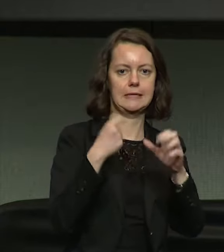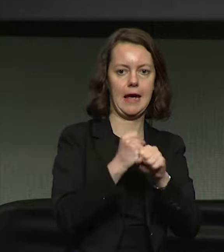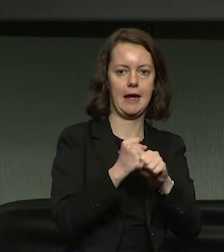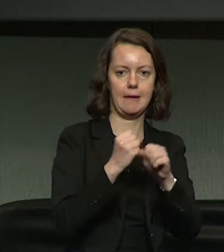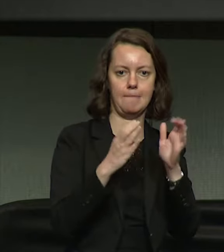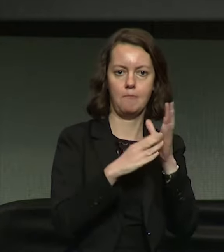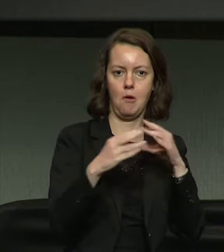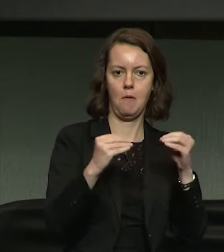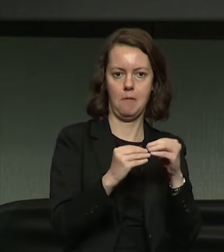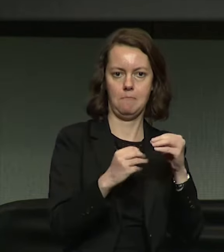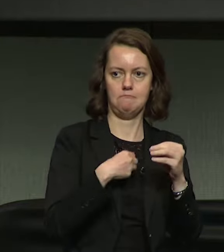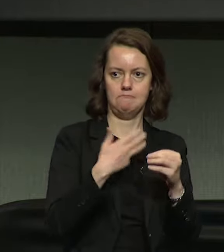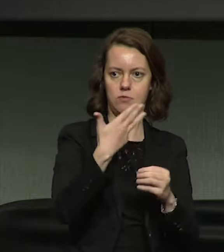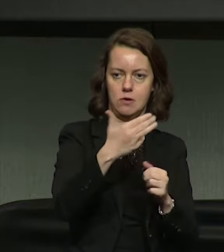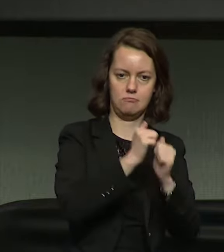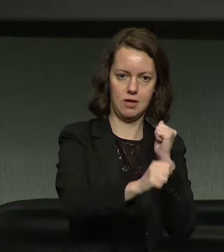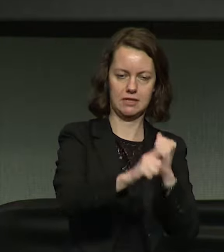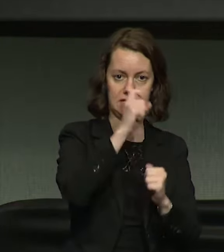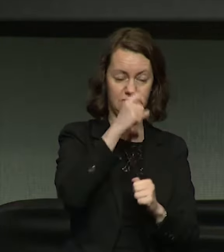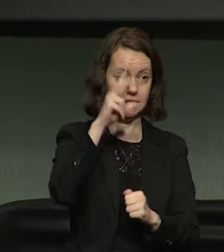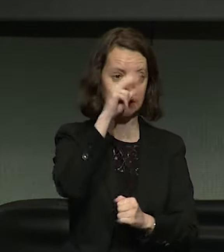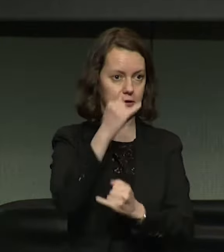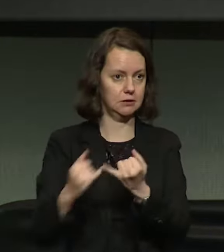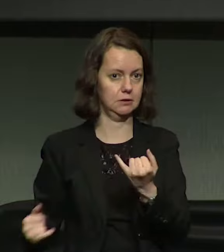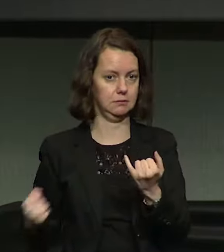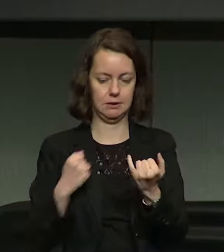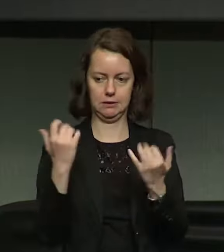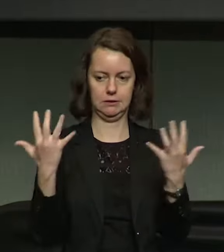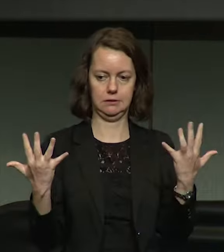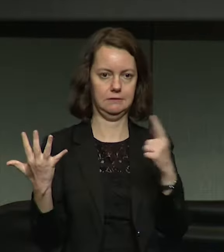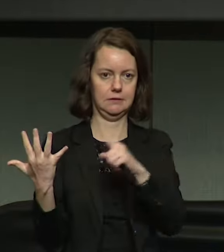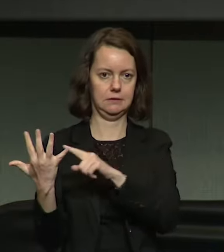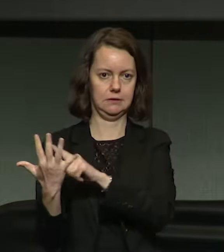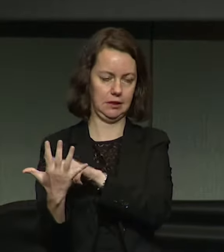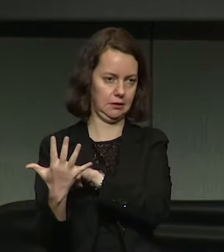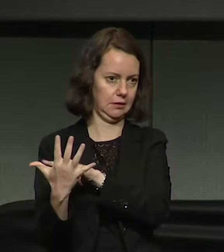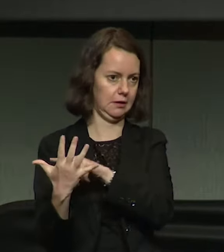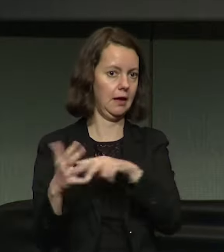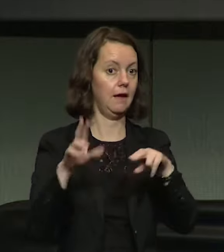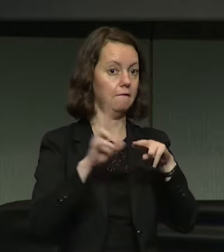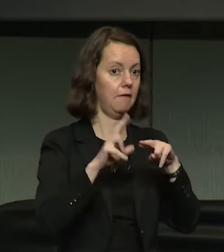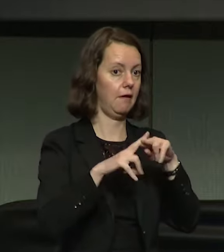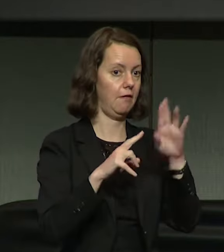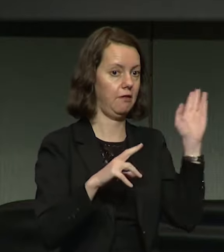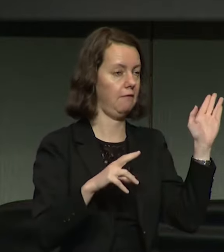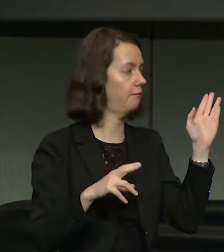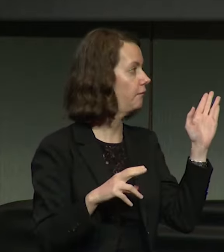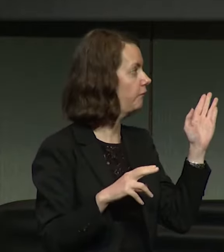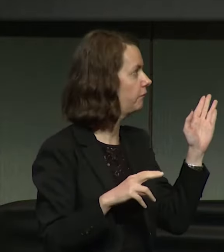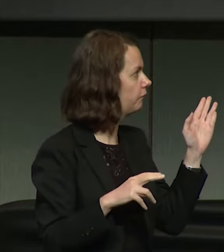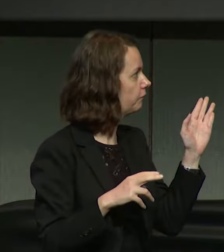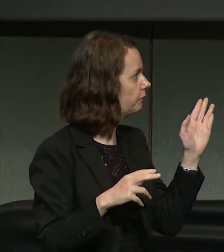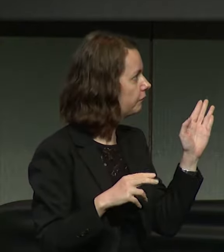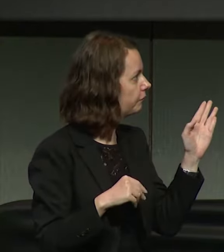10. It's very hard being the youngest of 10. That's my father there. You can see him